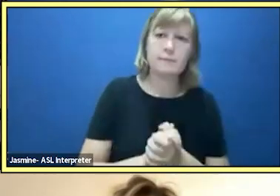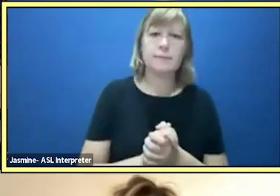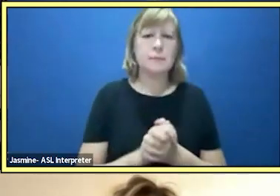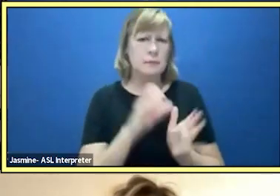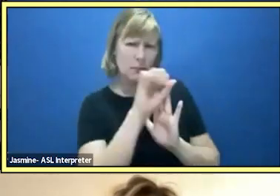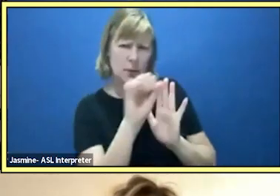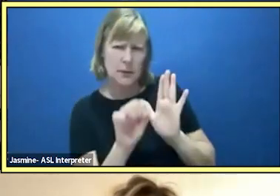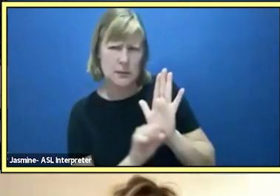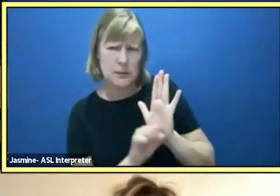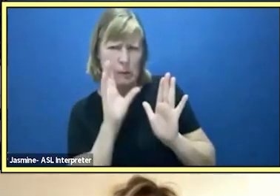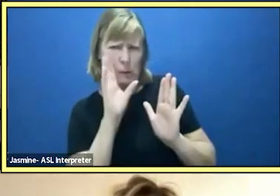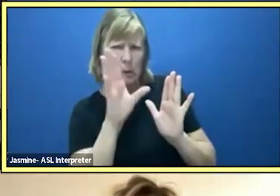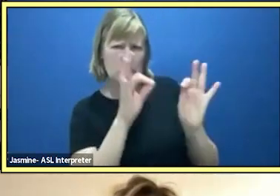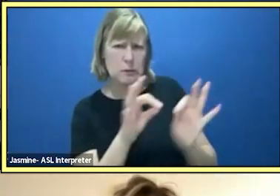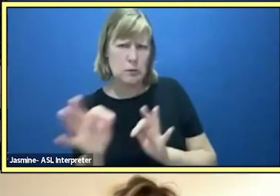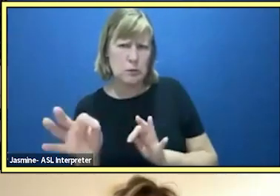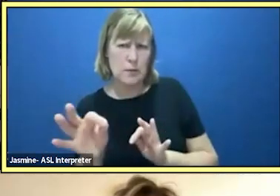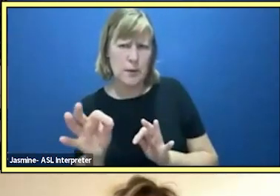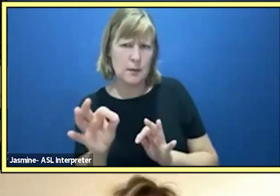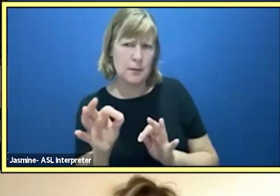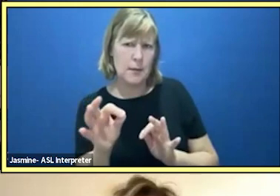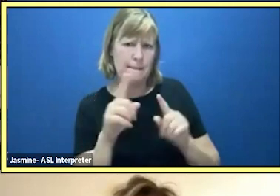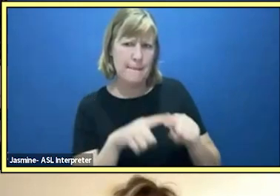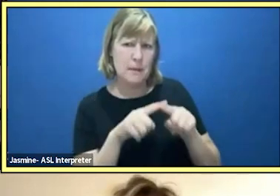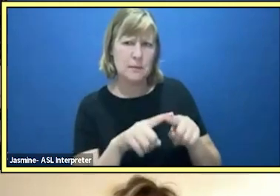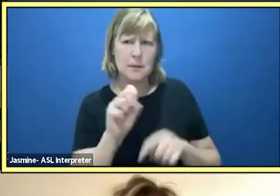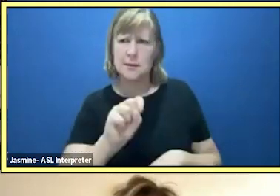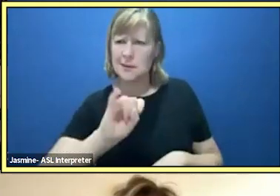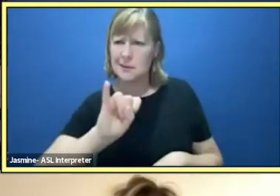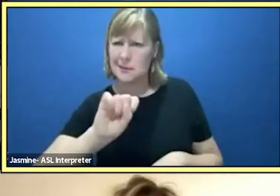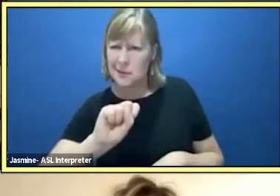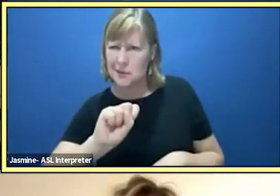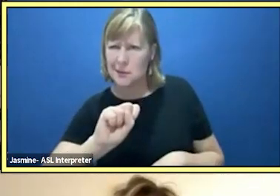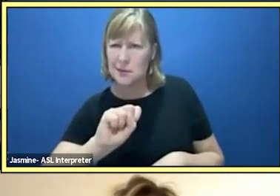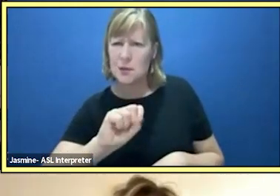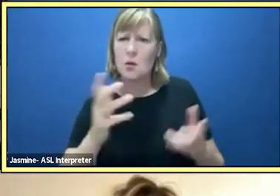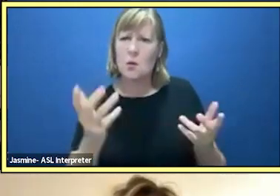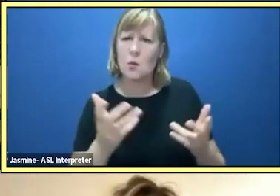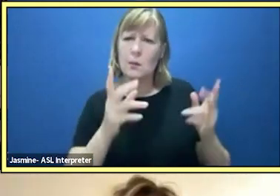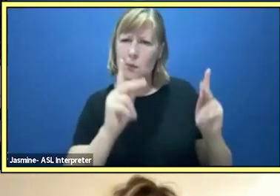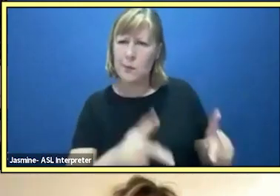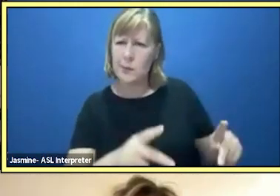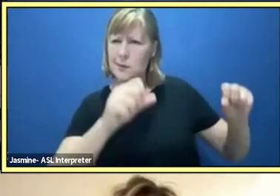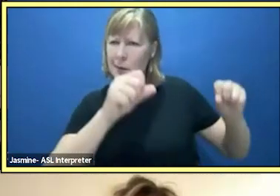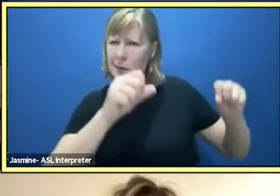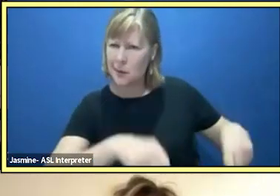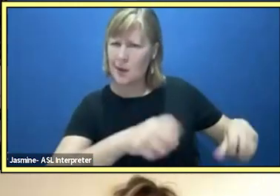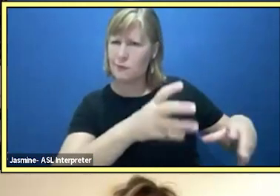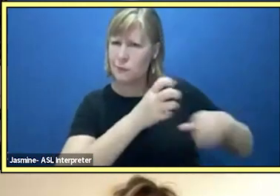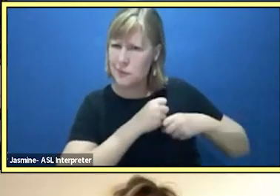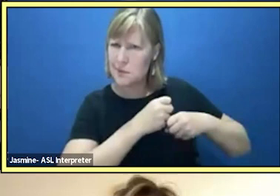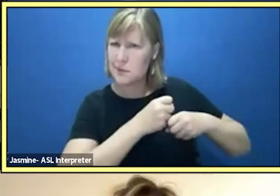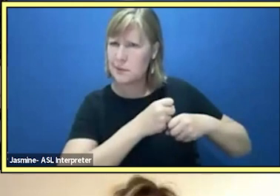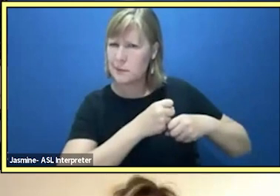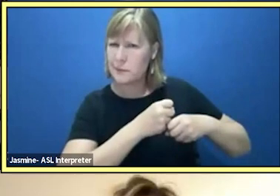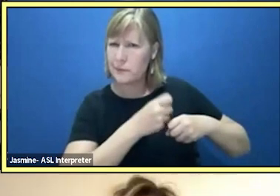to determine from the CIS what a person can receive in services. Right,